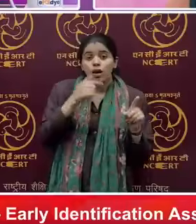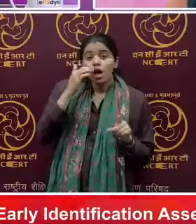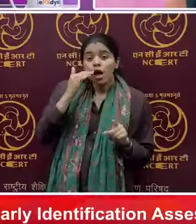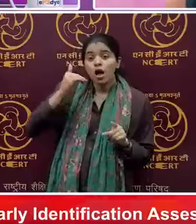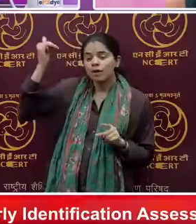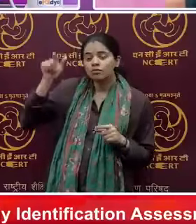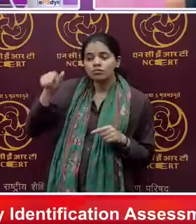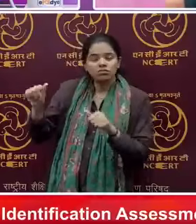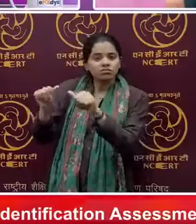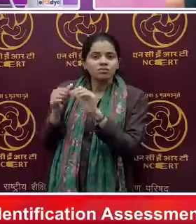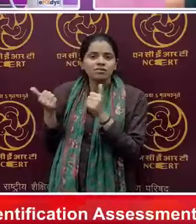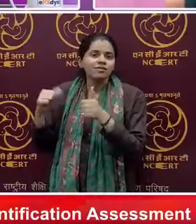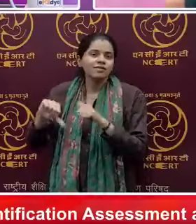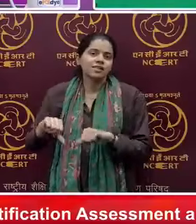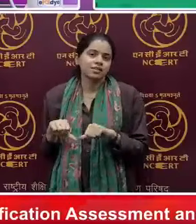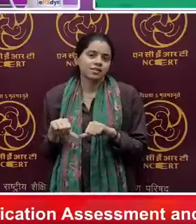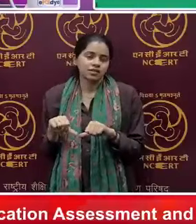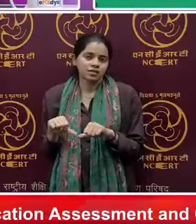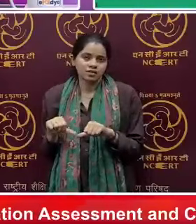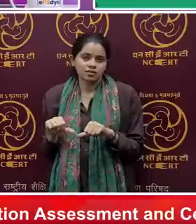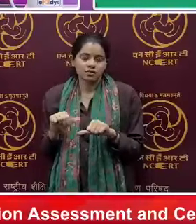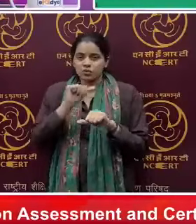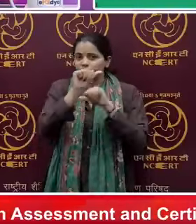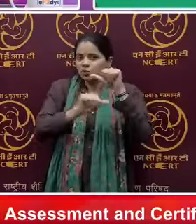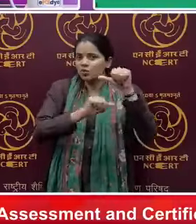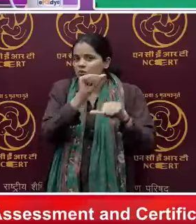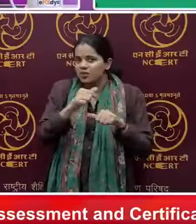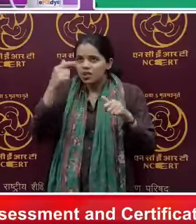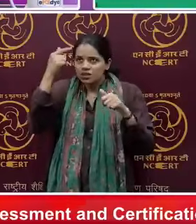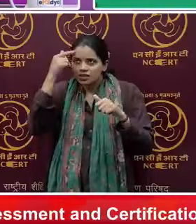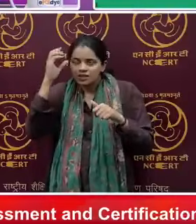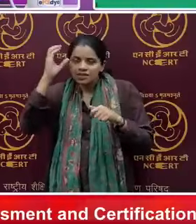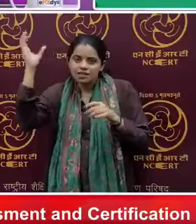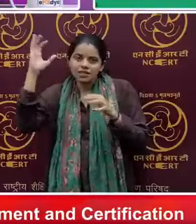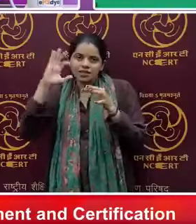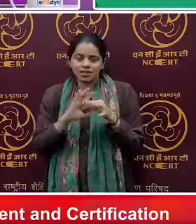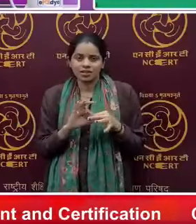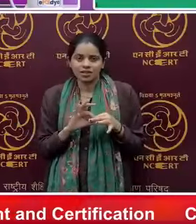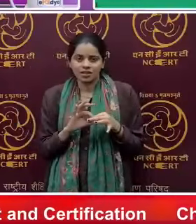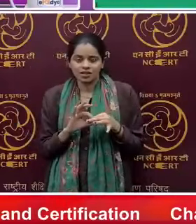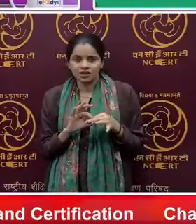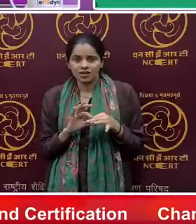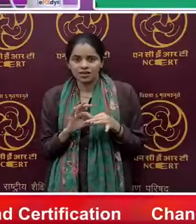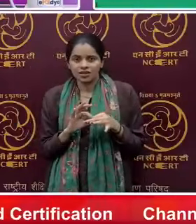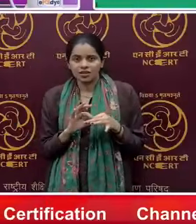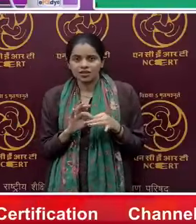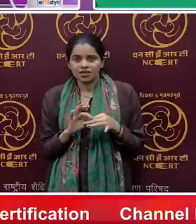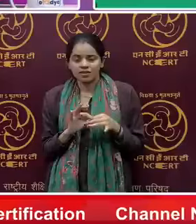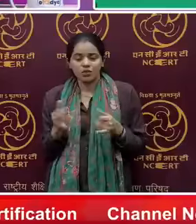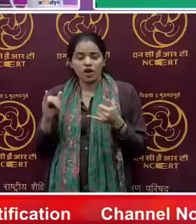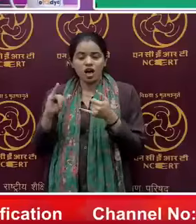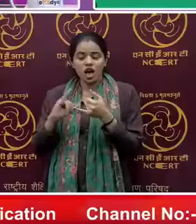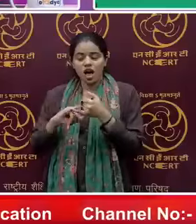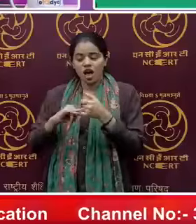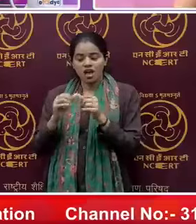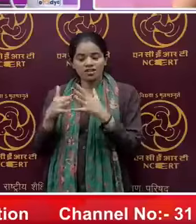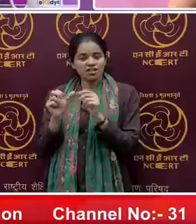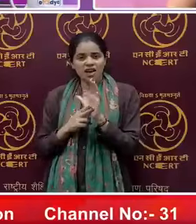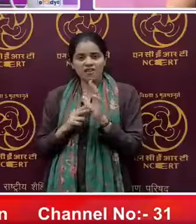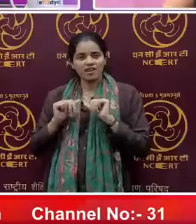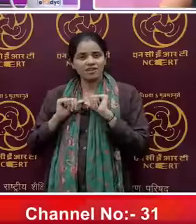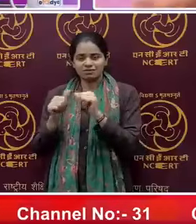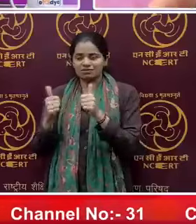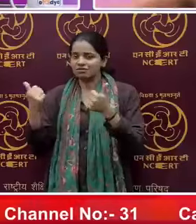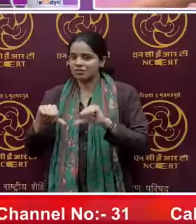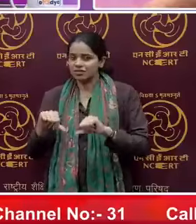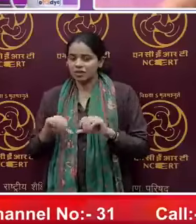that kid will not be able to answer. Oh. The processing. Because you have to look at the context. Savan won't come so naturally, yeah. But what is there? They'll